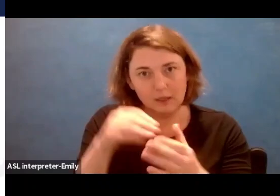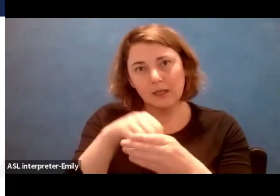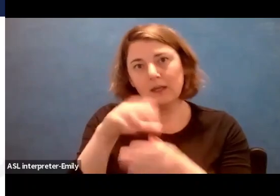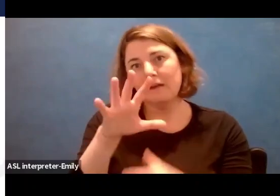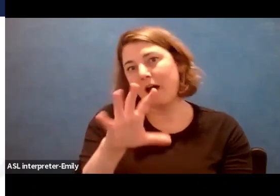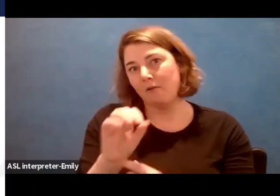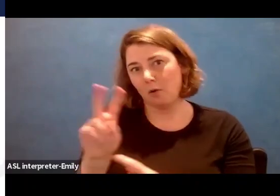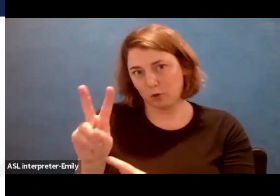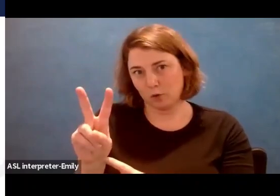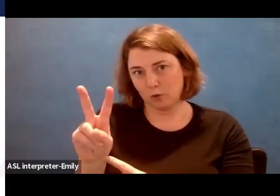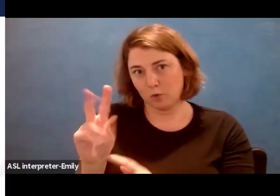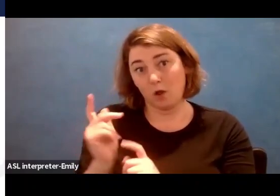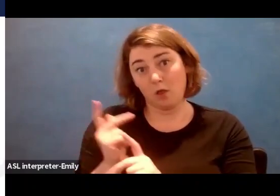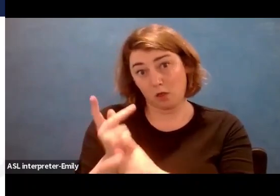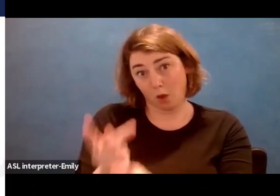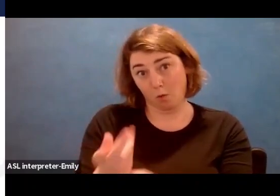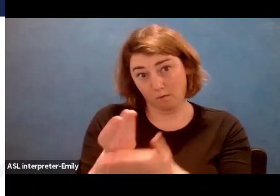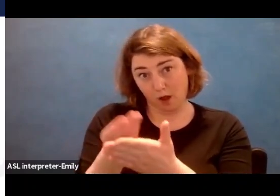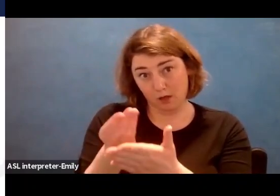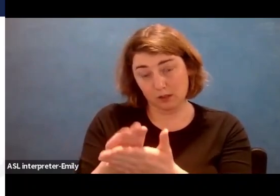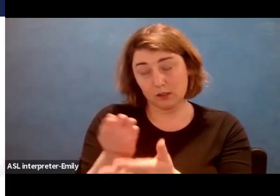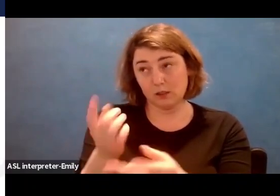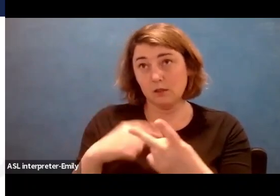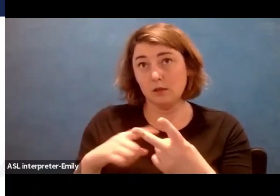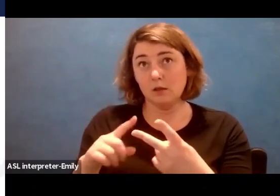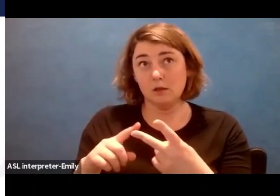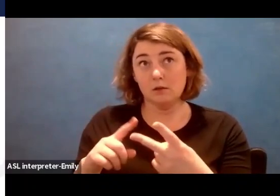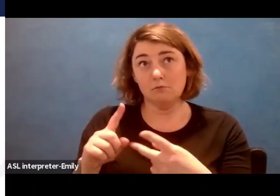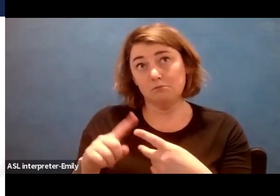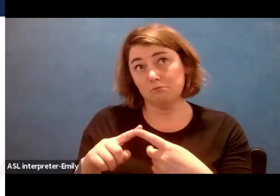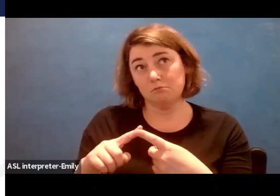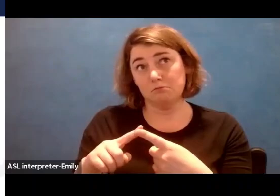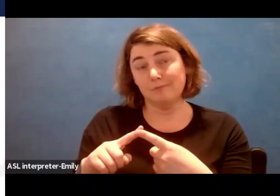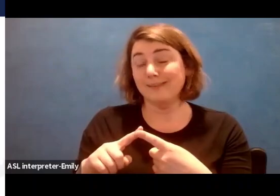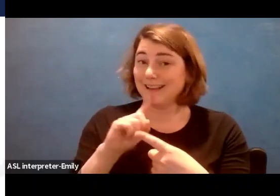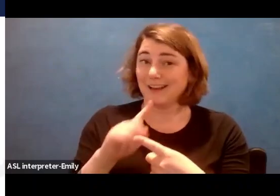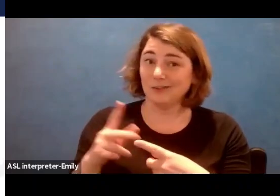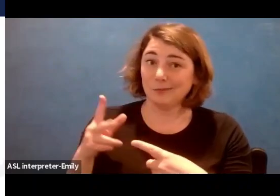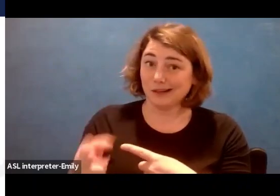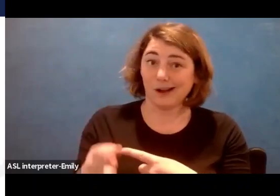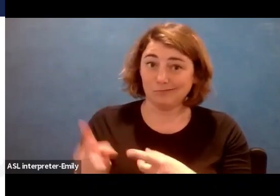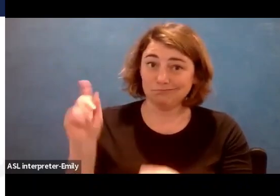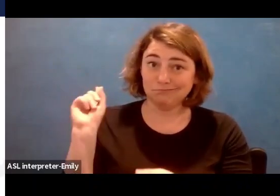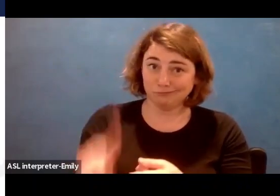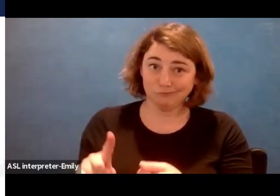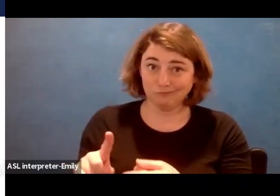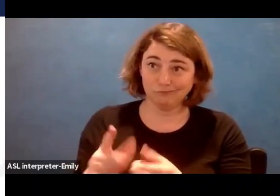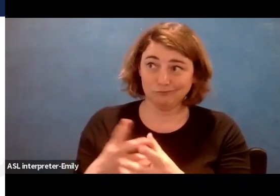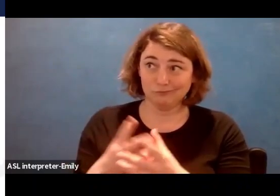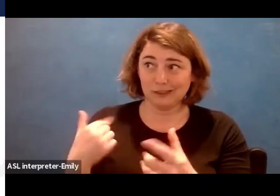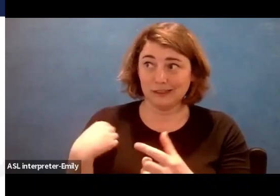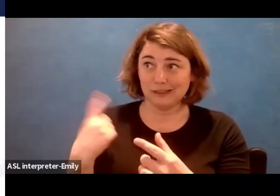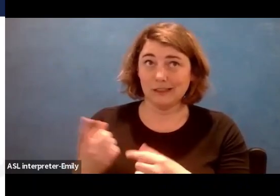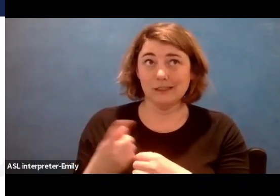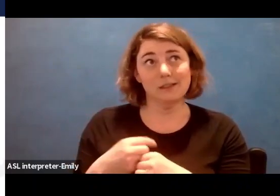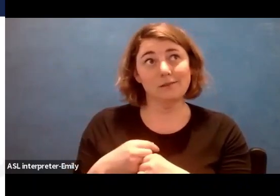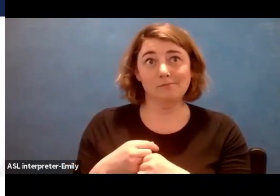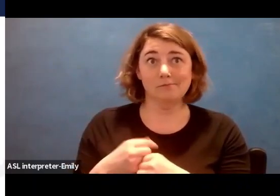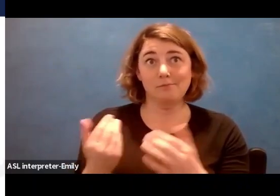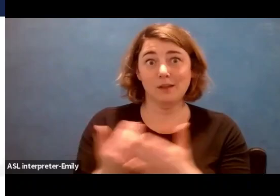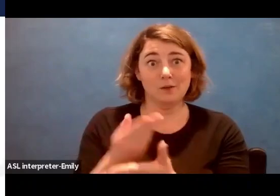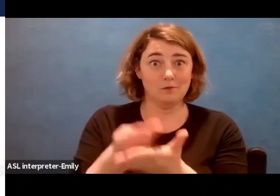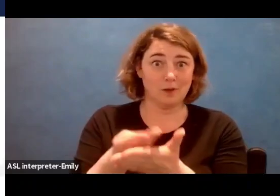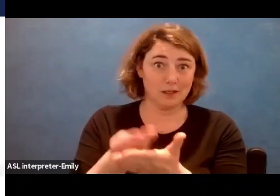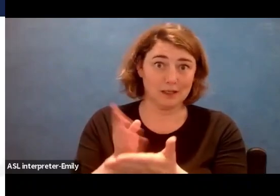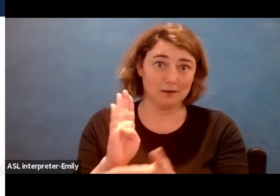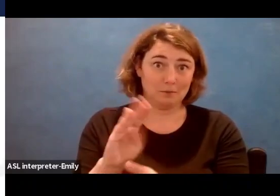502 loan funds. That's been dramatically cut since the new funding